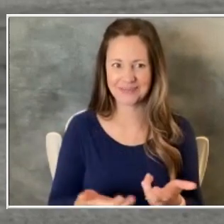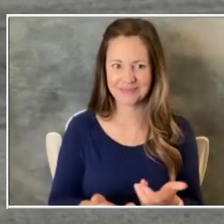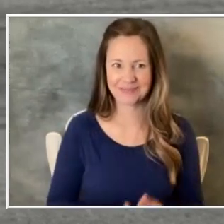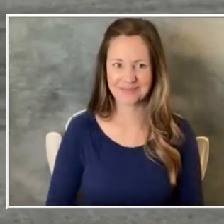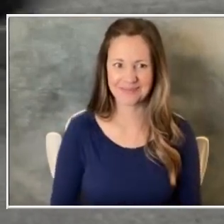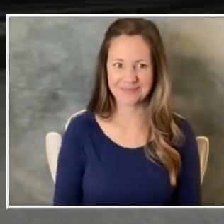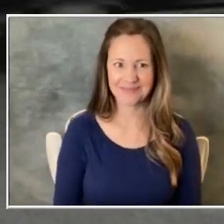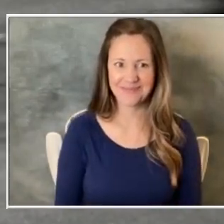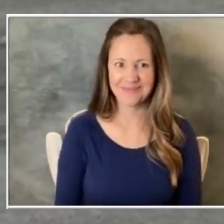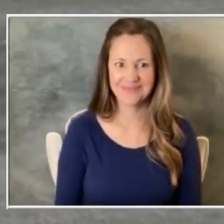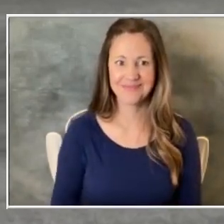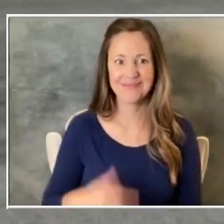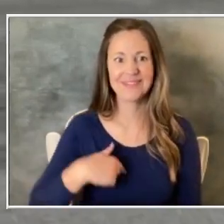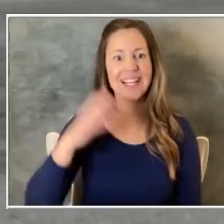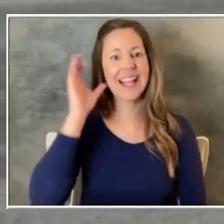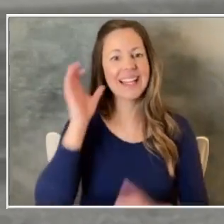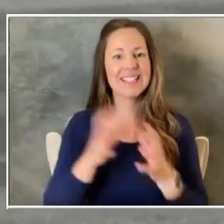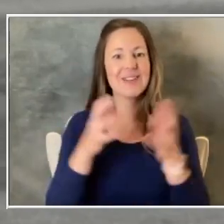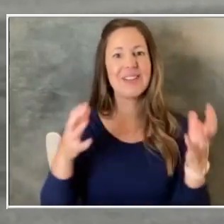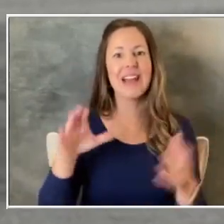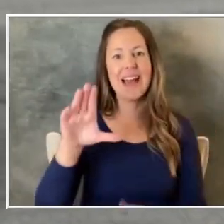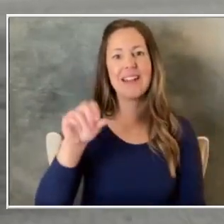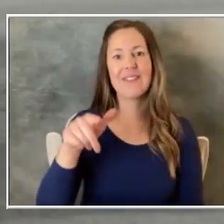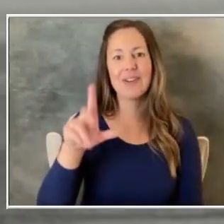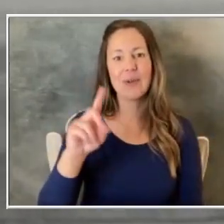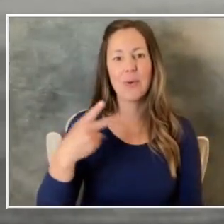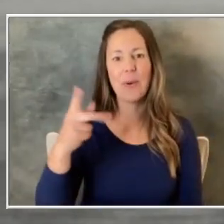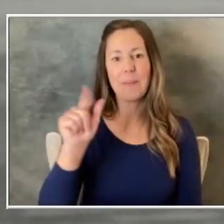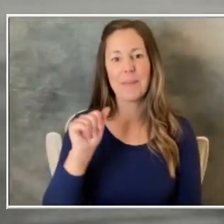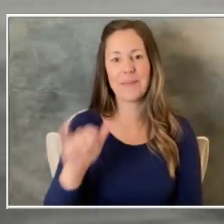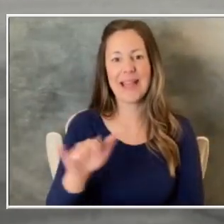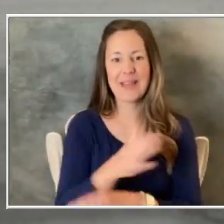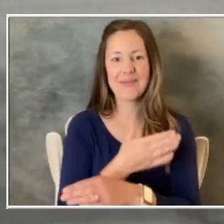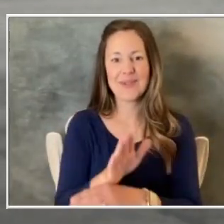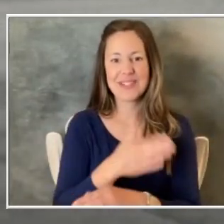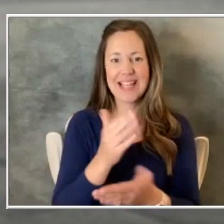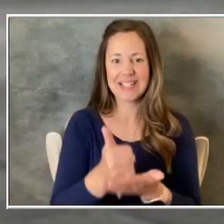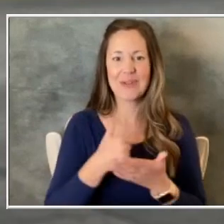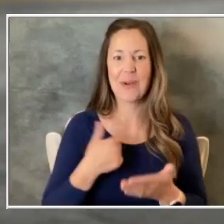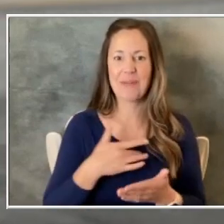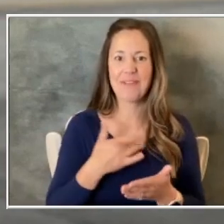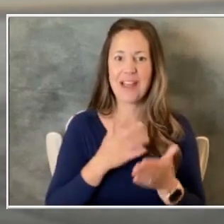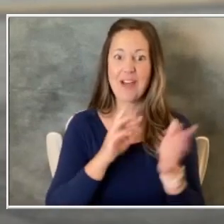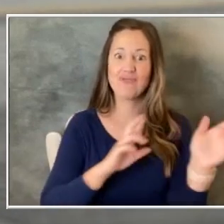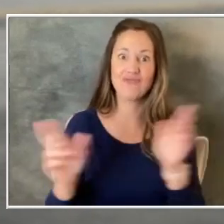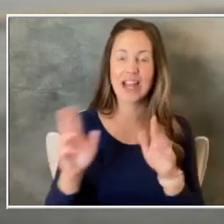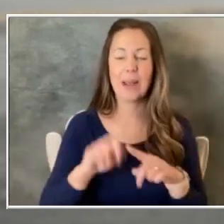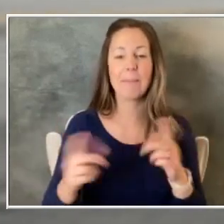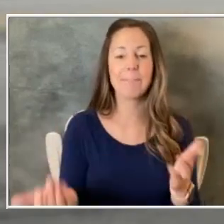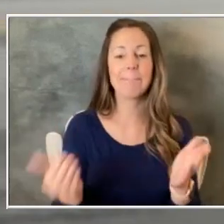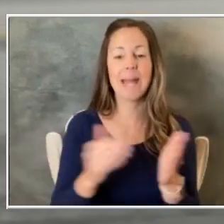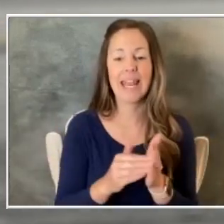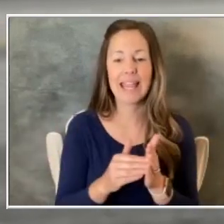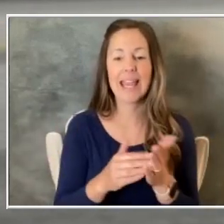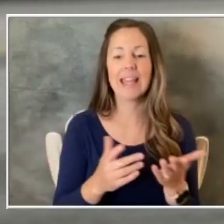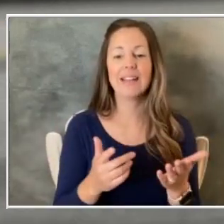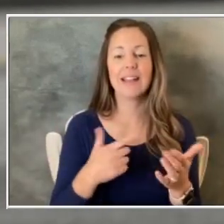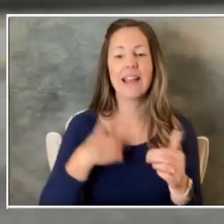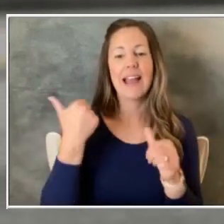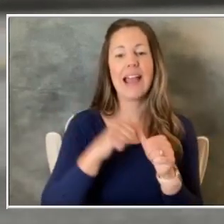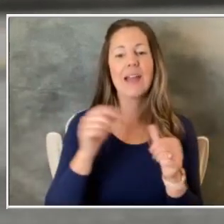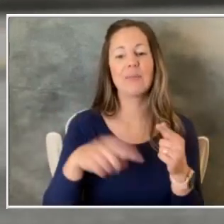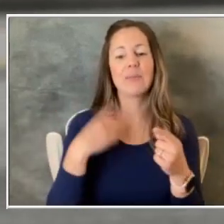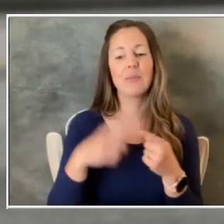I listen to a lot of Coldplay to get me pumped up, but again, it's just, I remember when we were